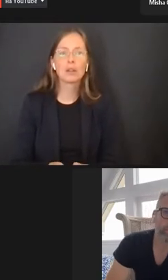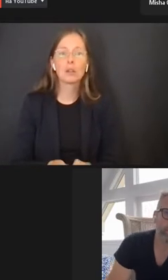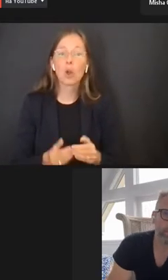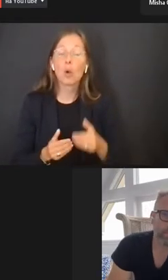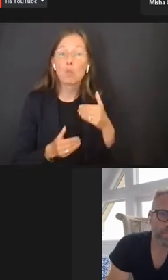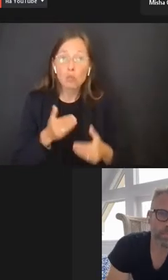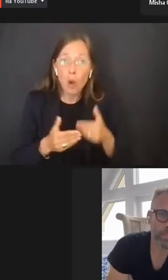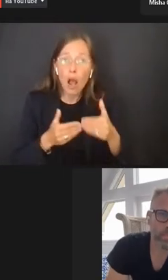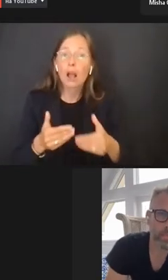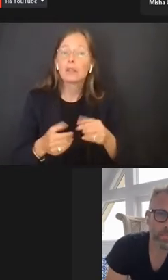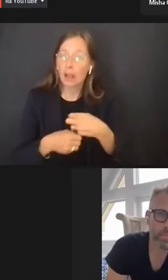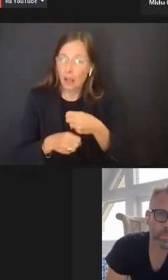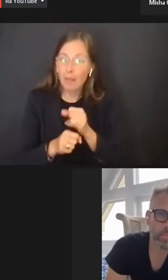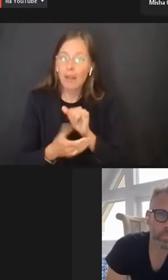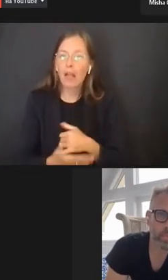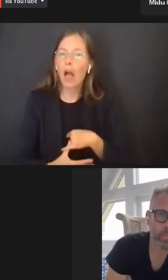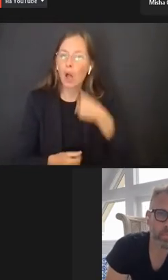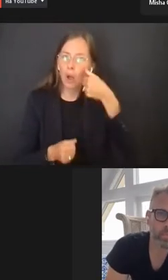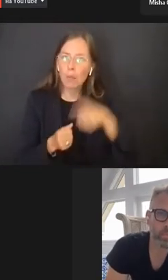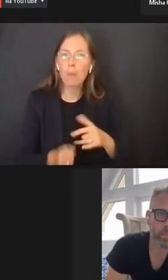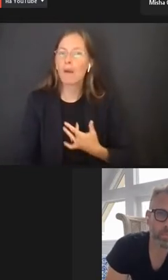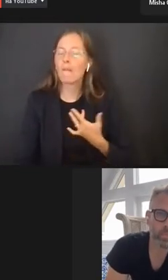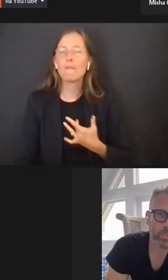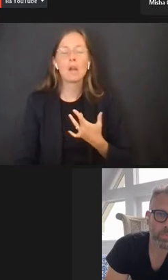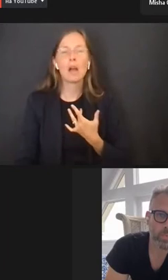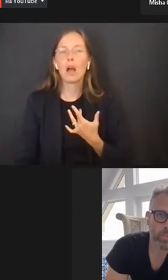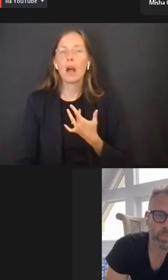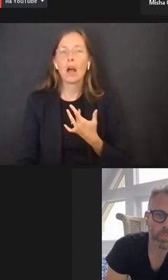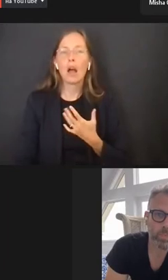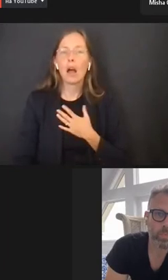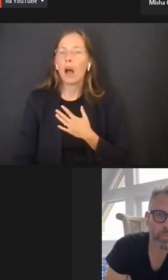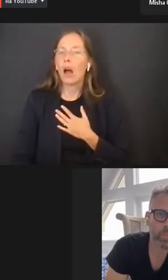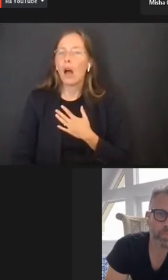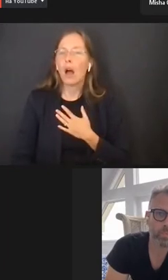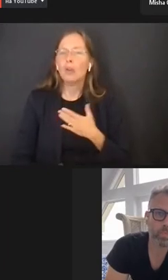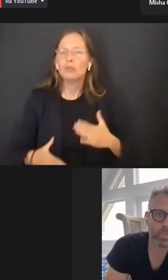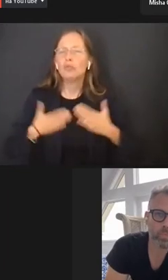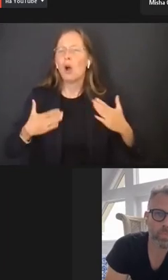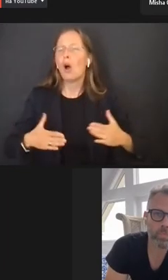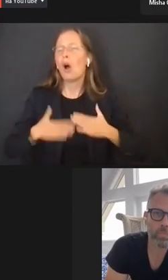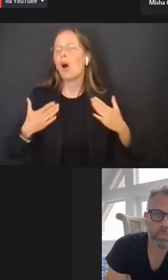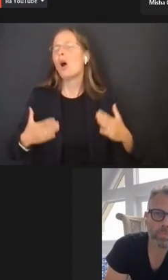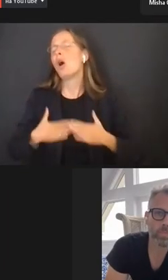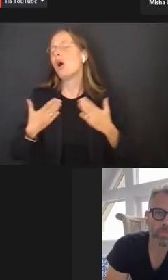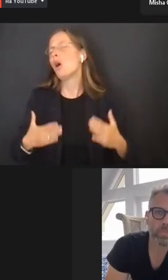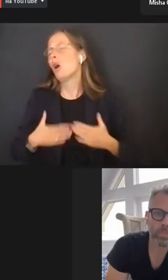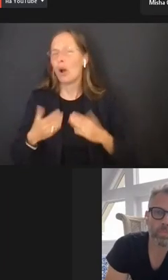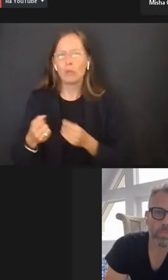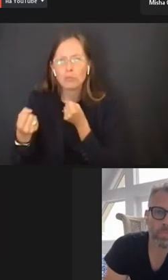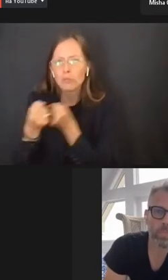just feeling like overwhelmed with support and joy for you. Like I just